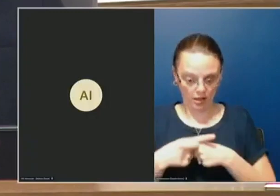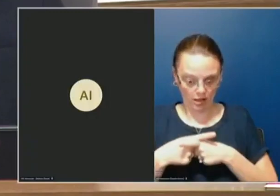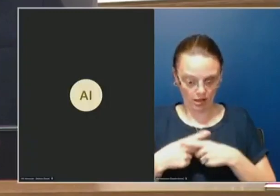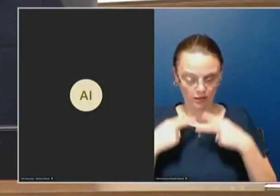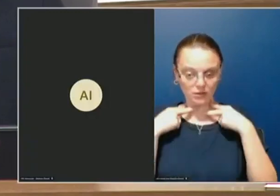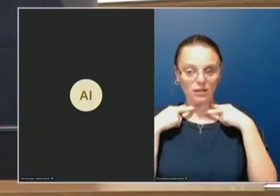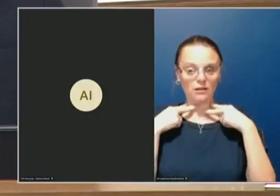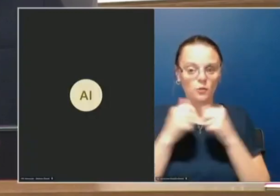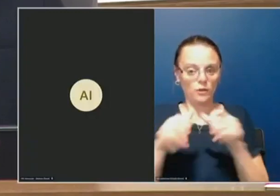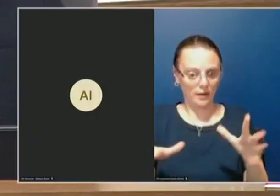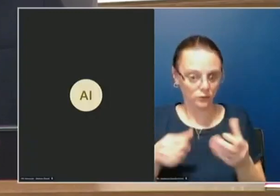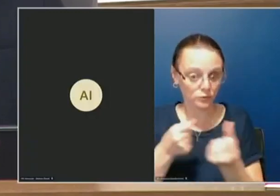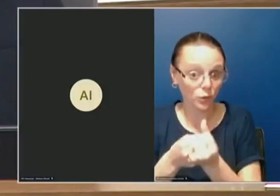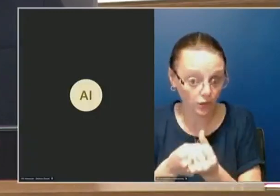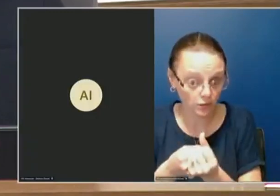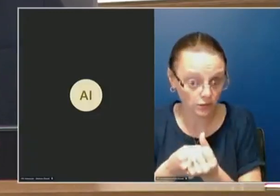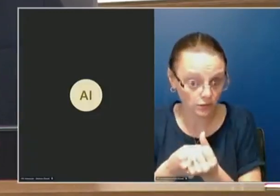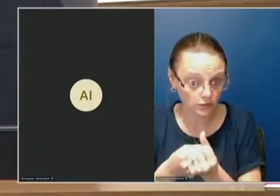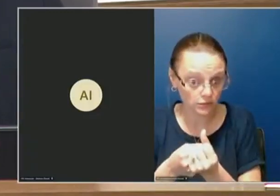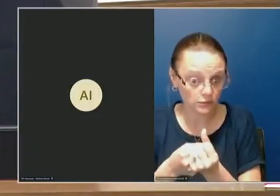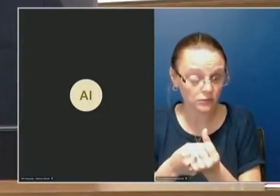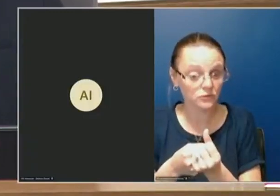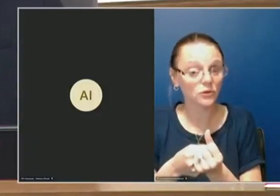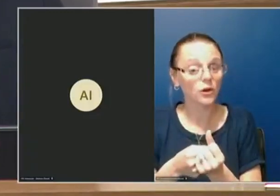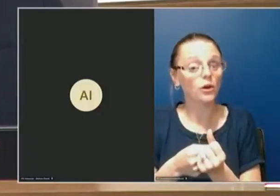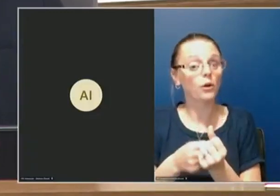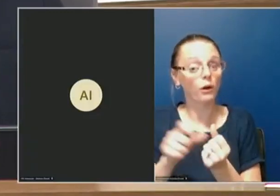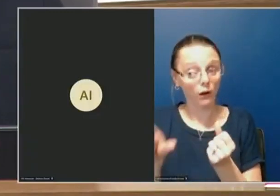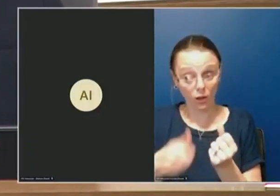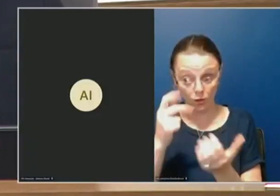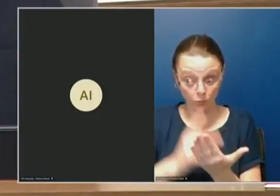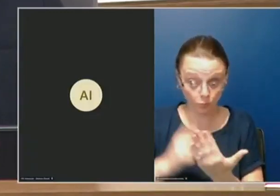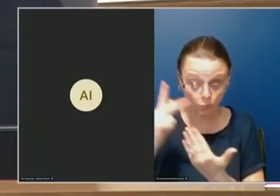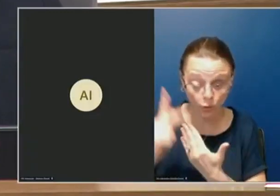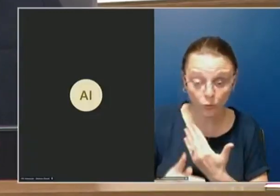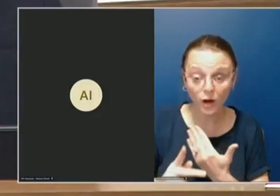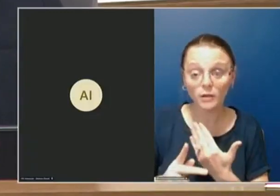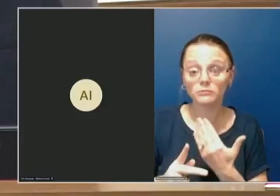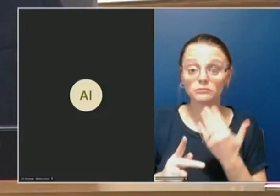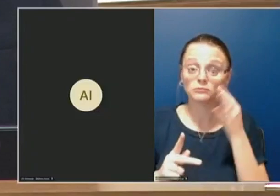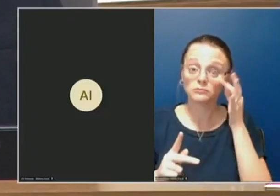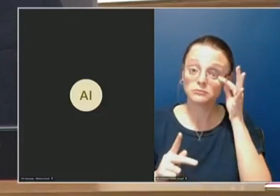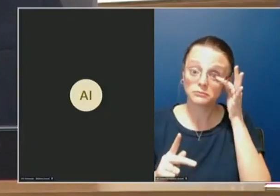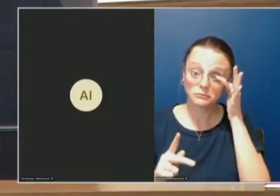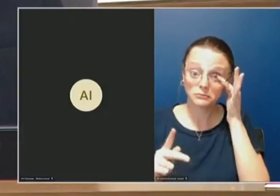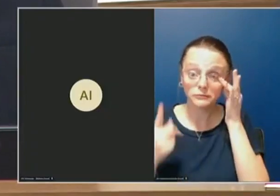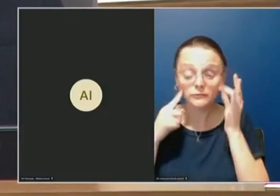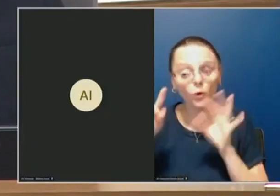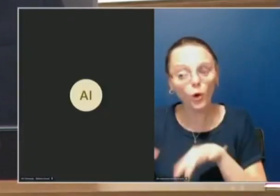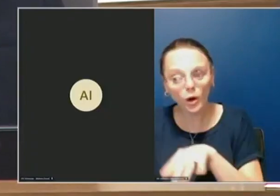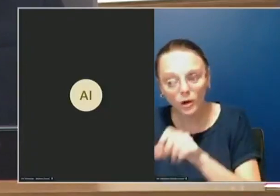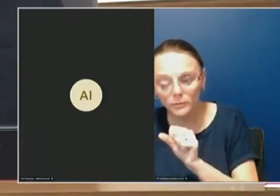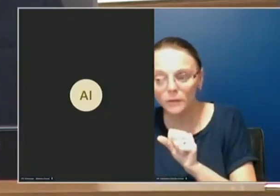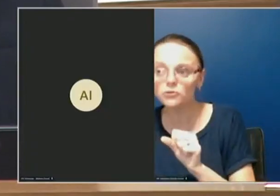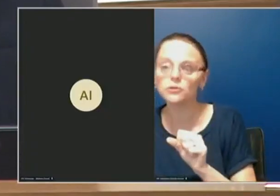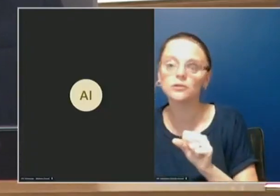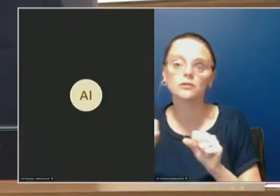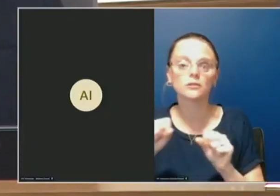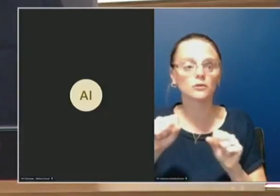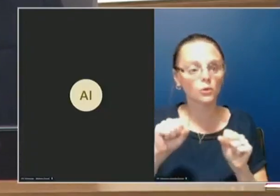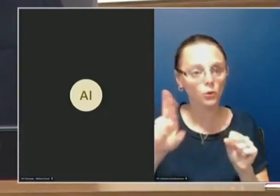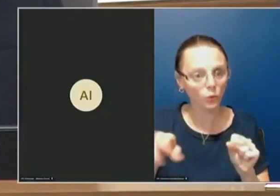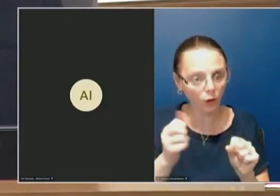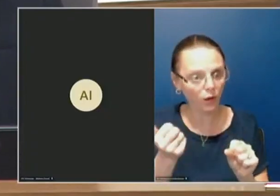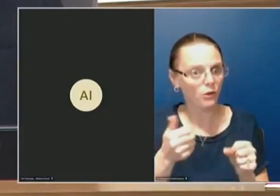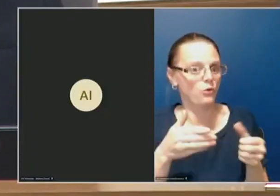around them, and I support alternate programs that come alongside. I had bills for adoption and other options, so we actually could have a true